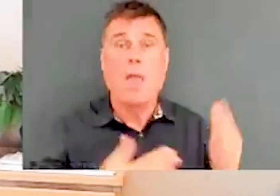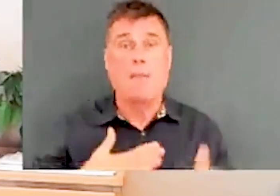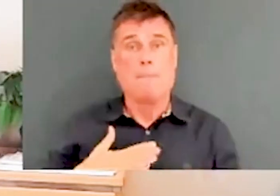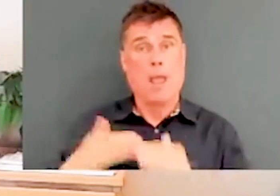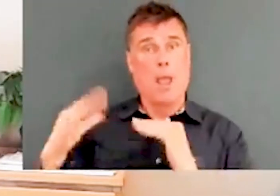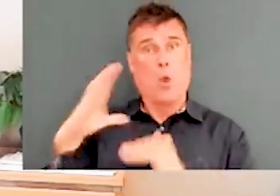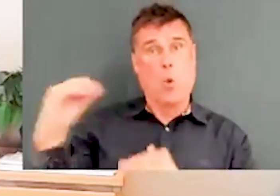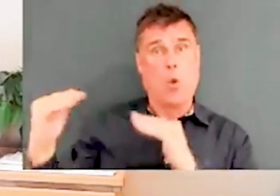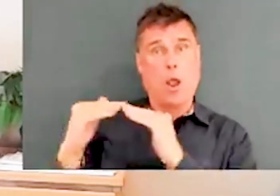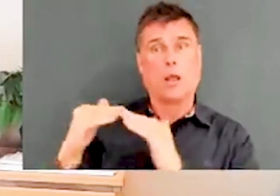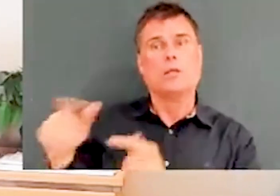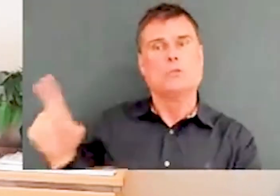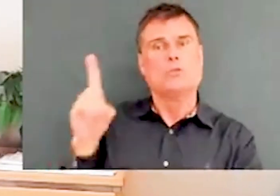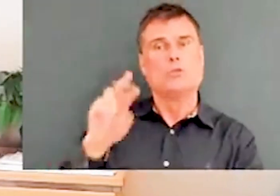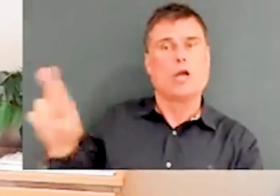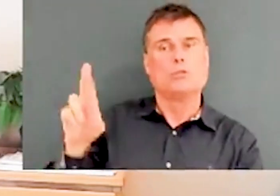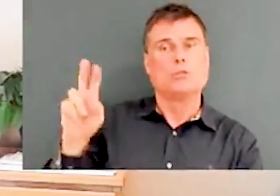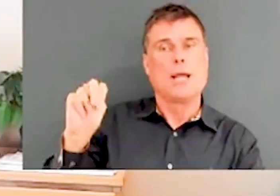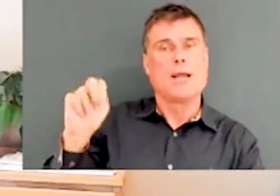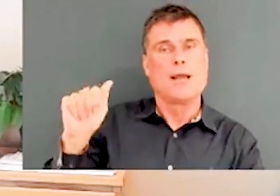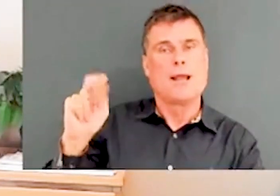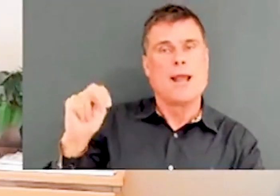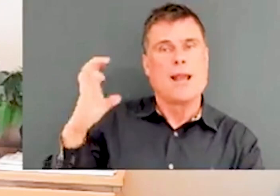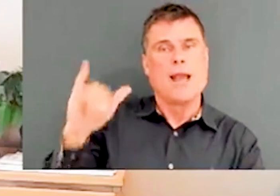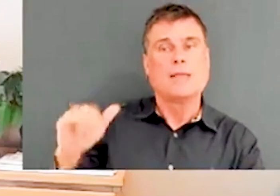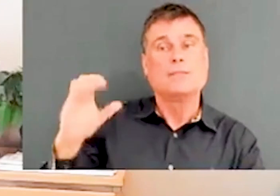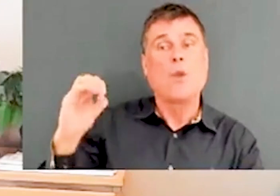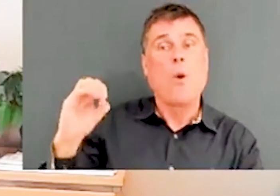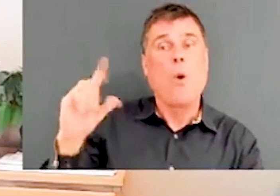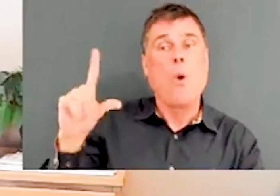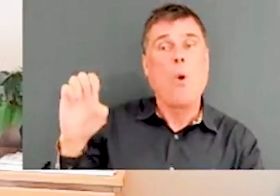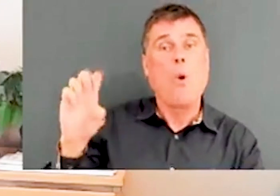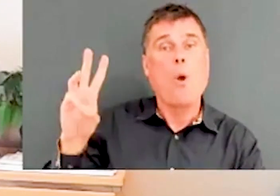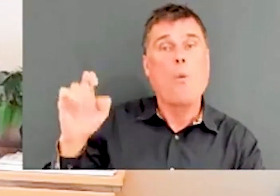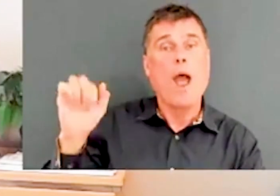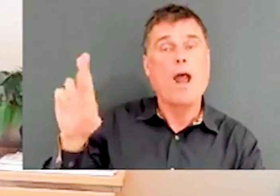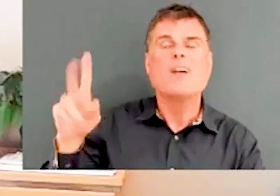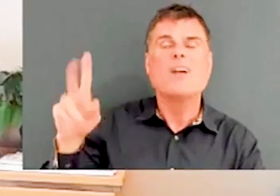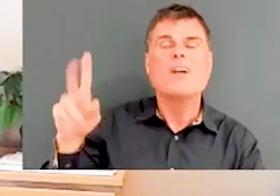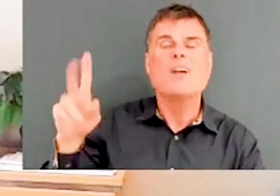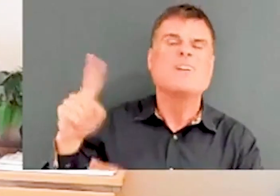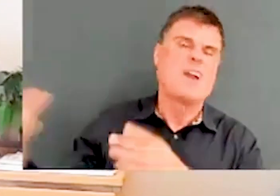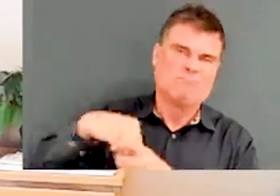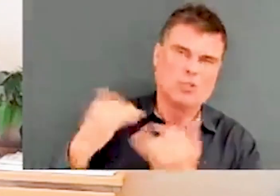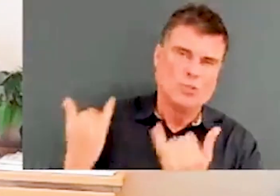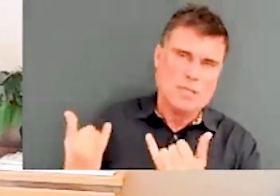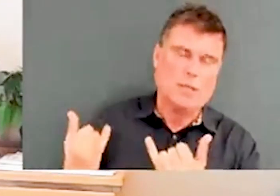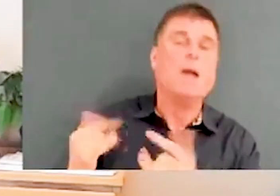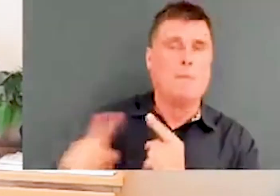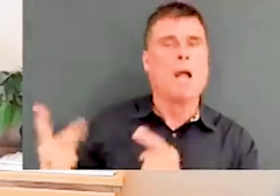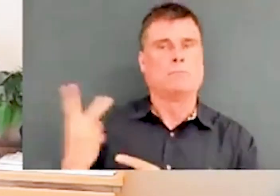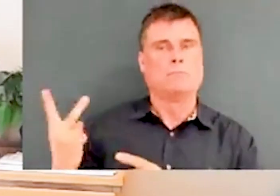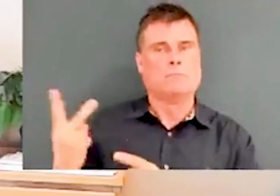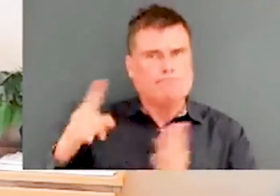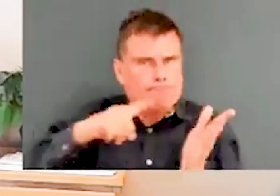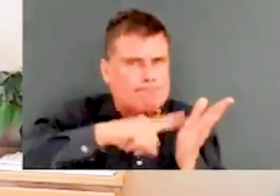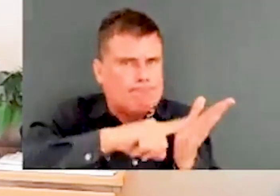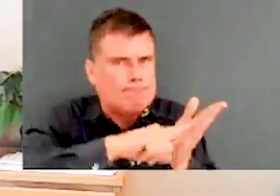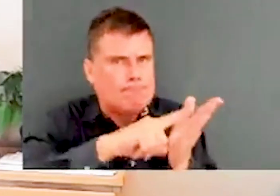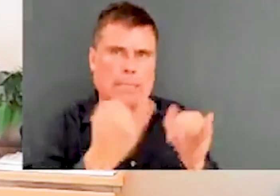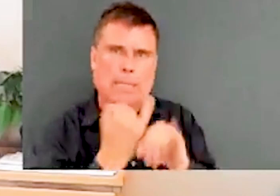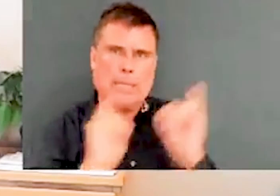found in reviewing BC's royalty system is that, frankly, it is broken. Current system is overly